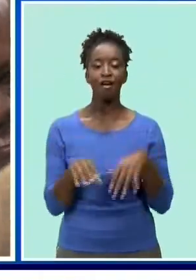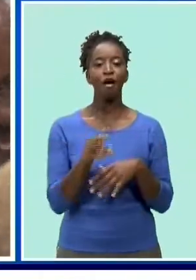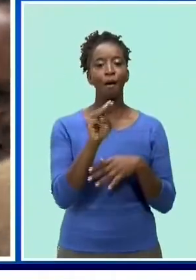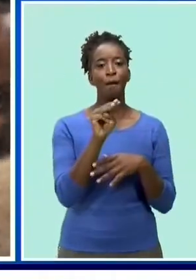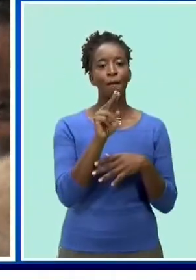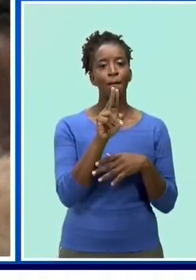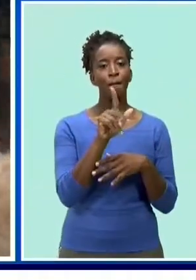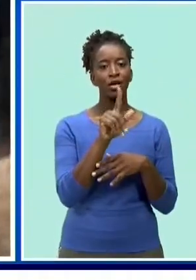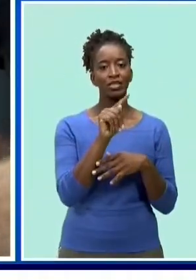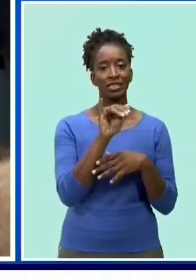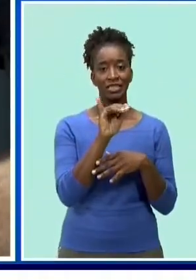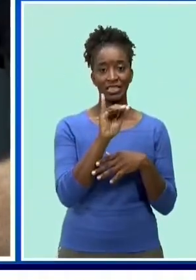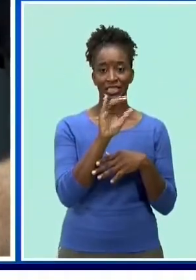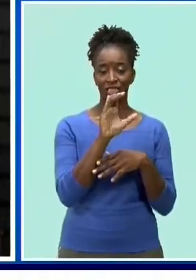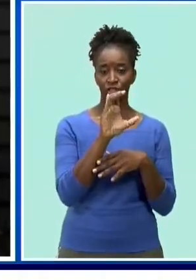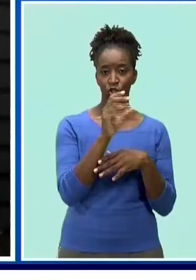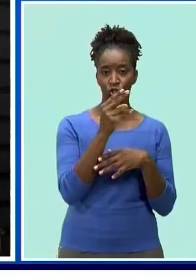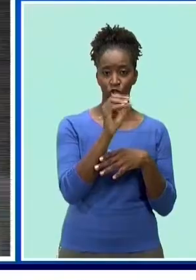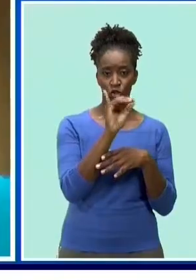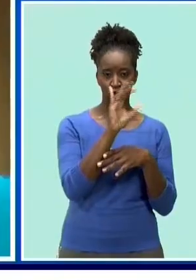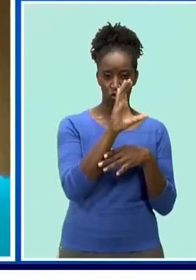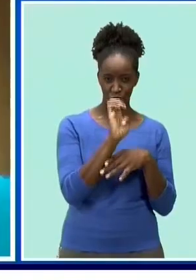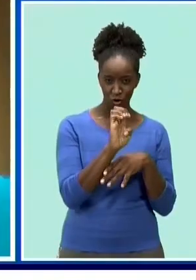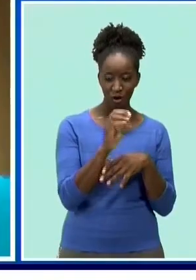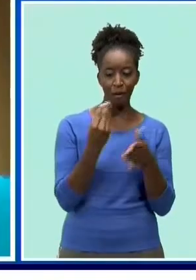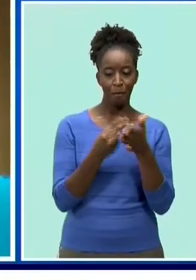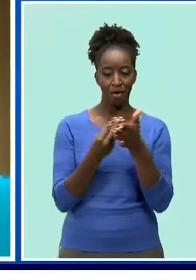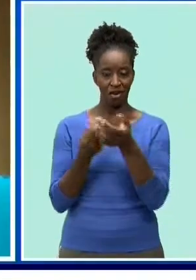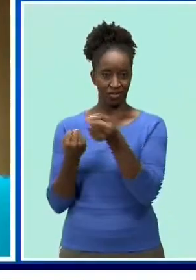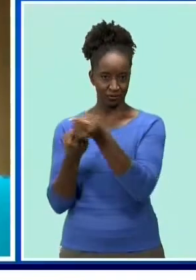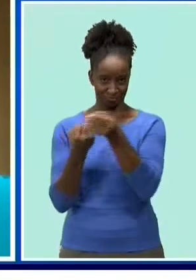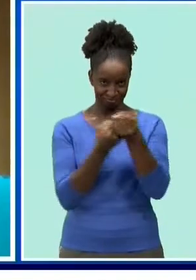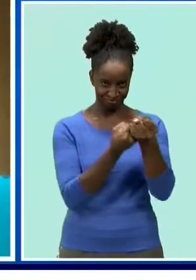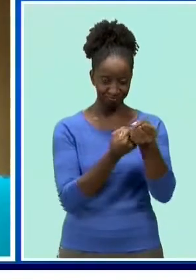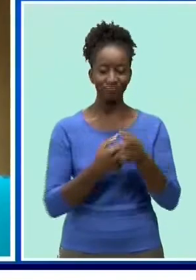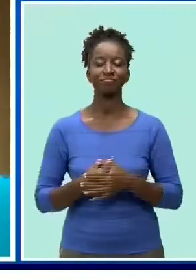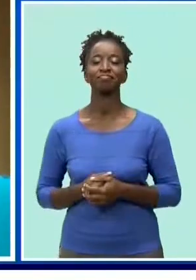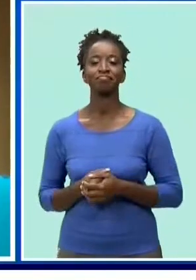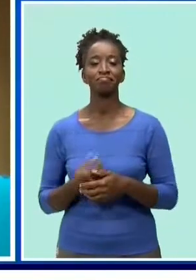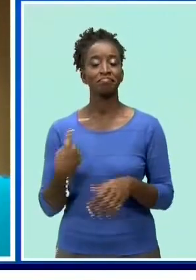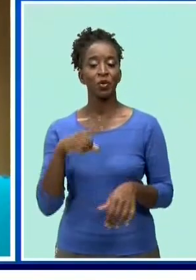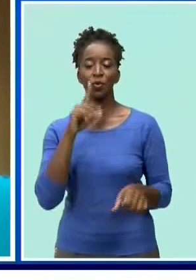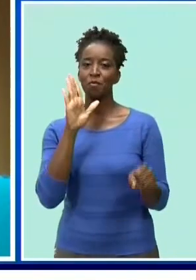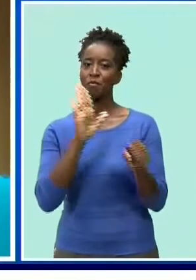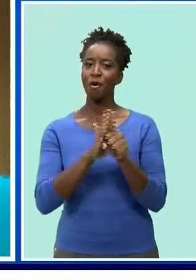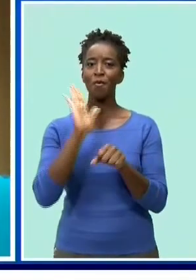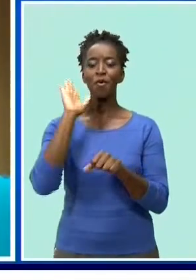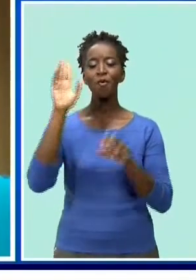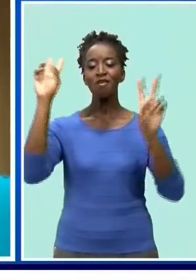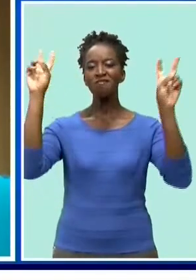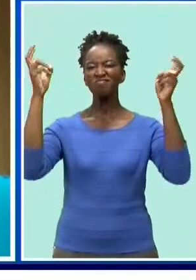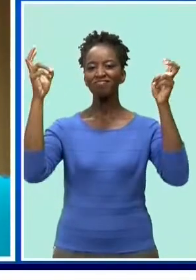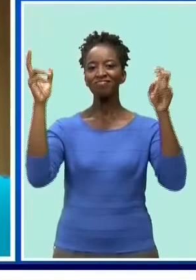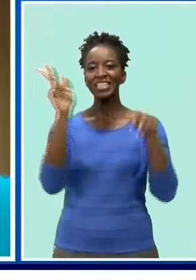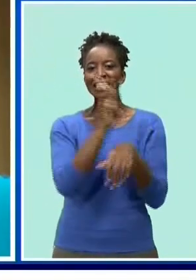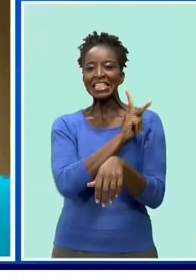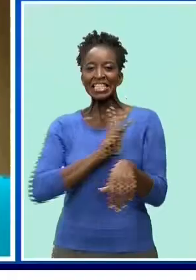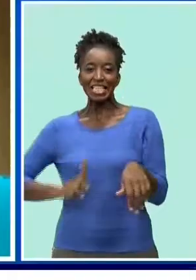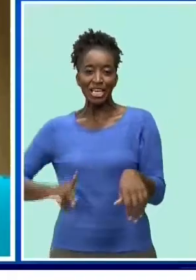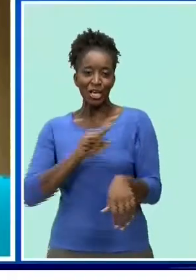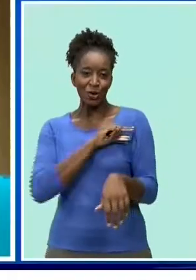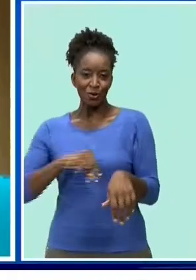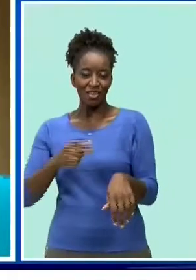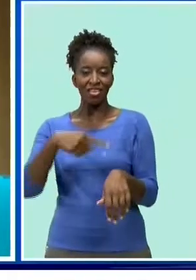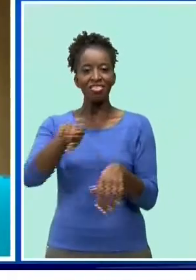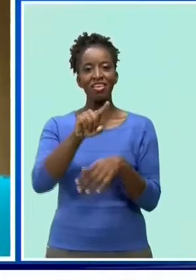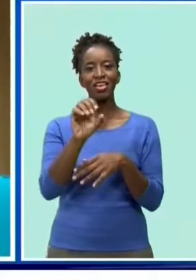the Rise Together. We promise a cast of royalty, soca royalty.